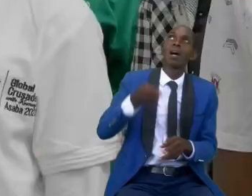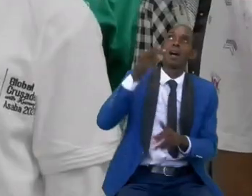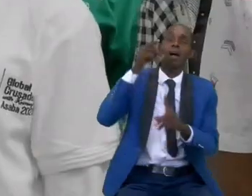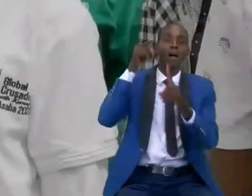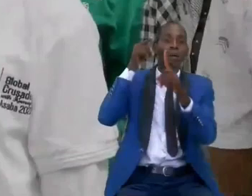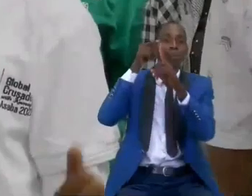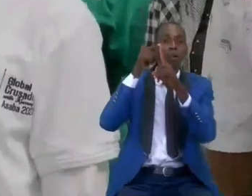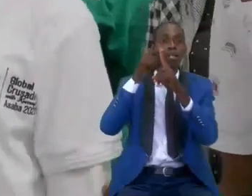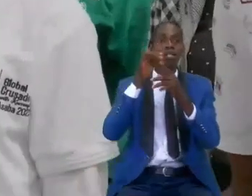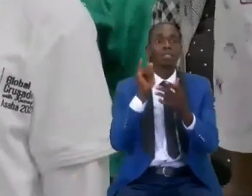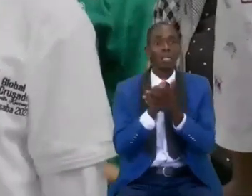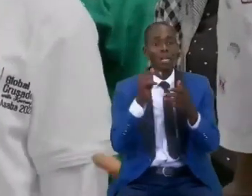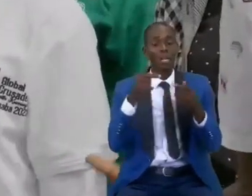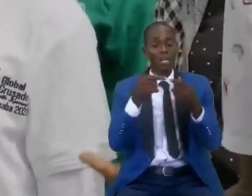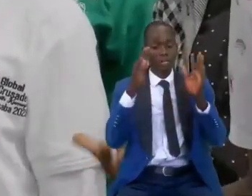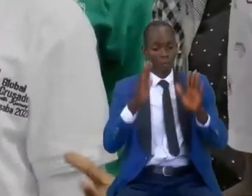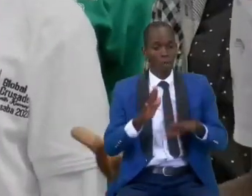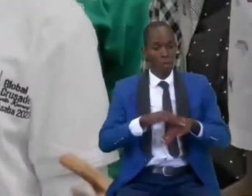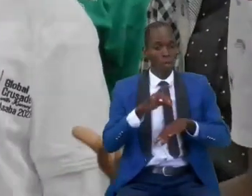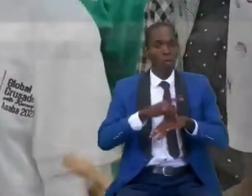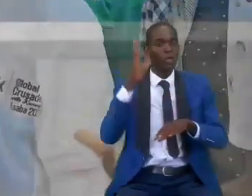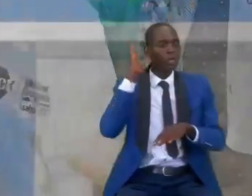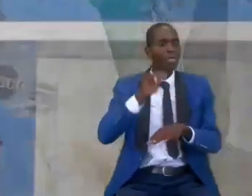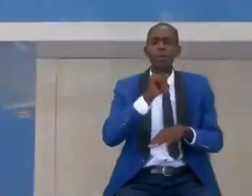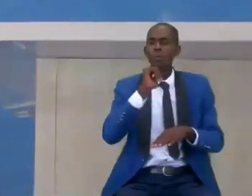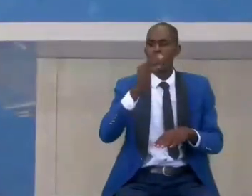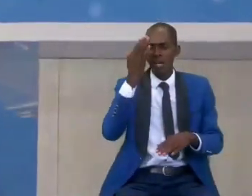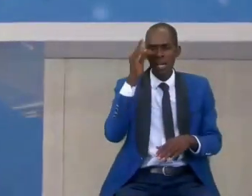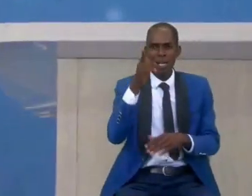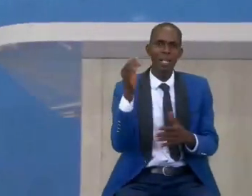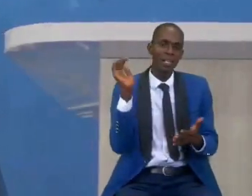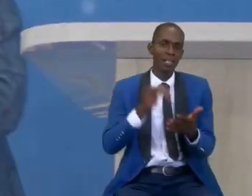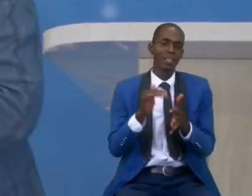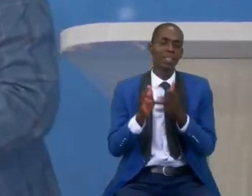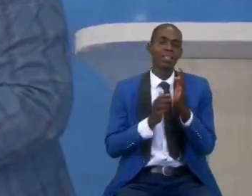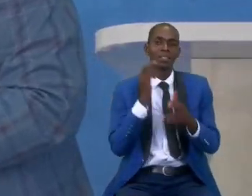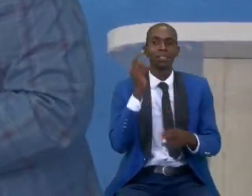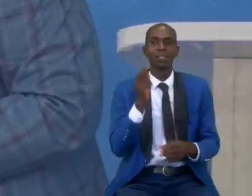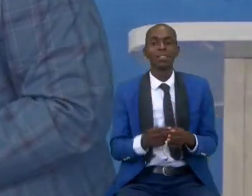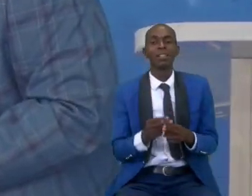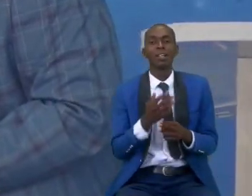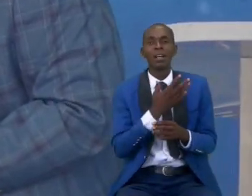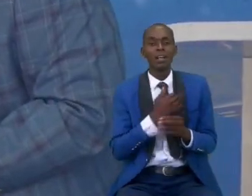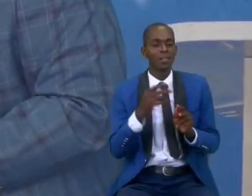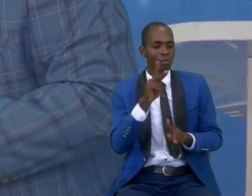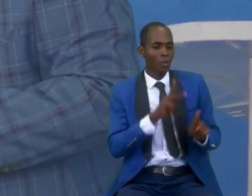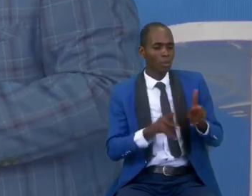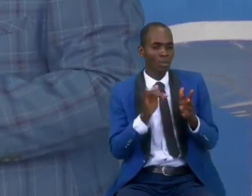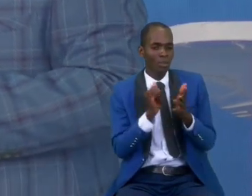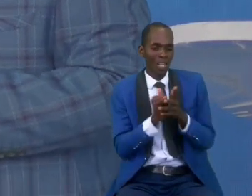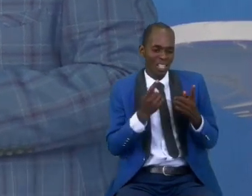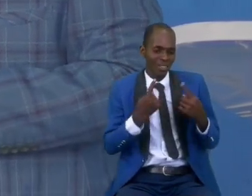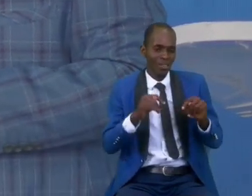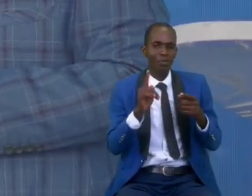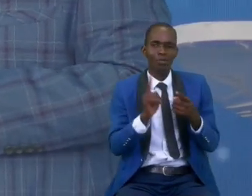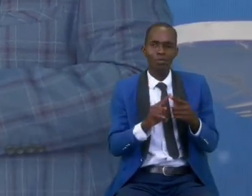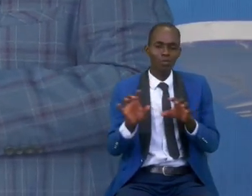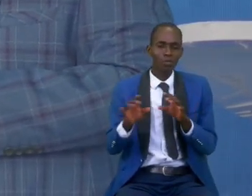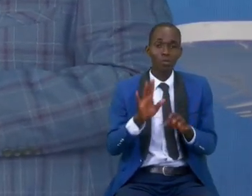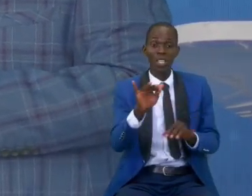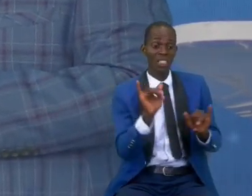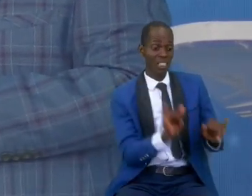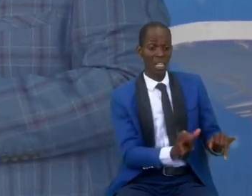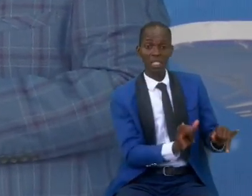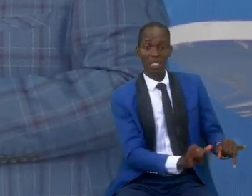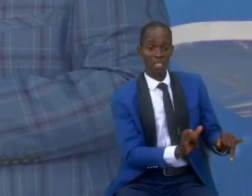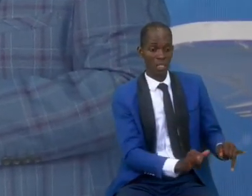you. And the people that are trying to do something, stay here, stay with us. You say, no, I am